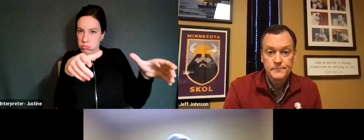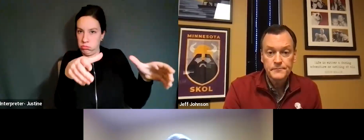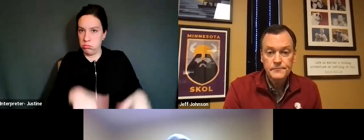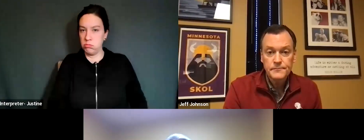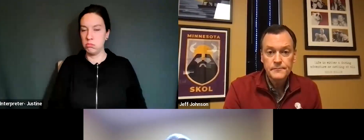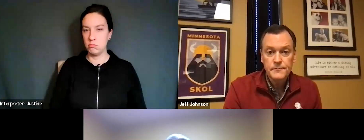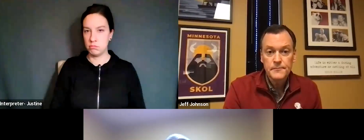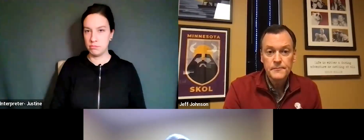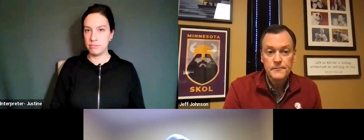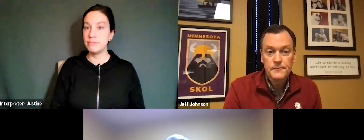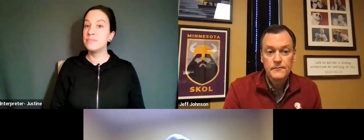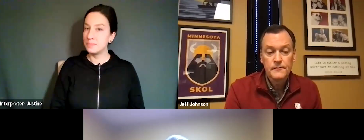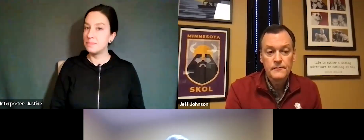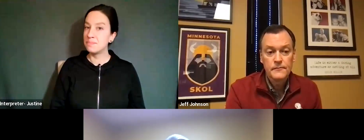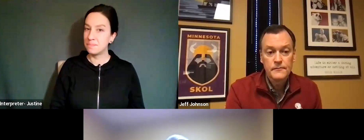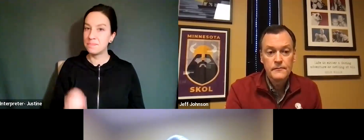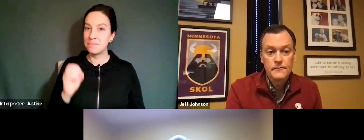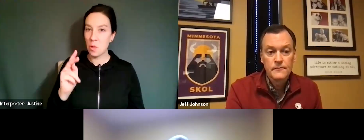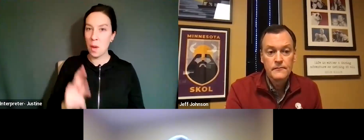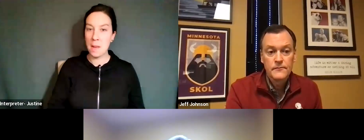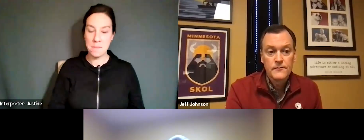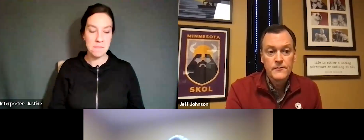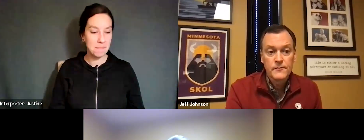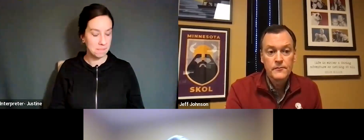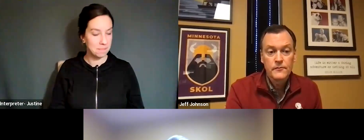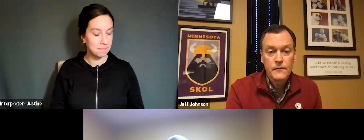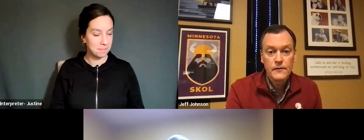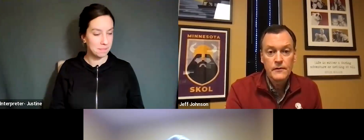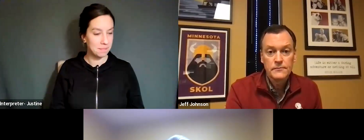All right. We're going to